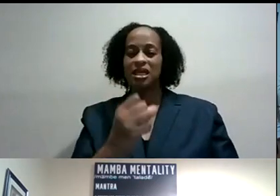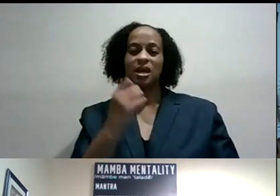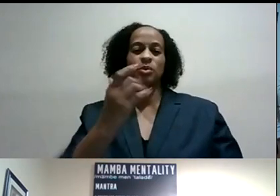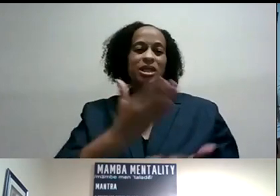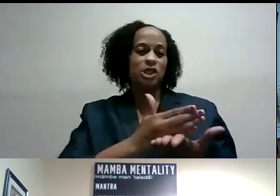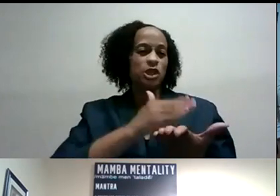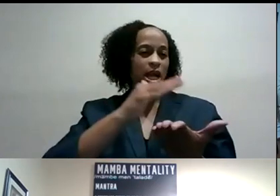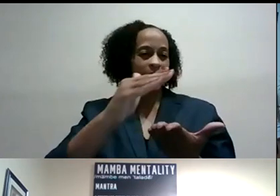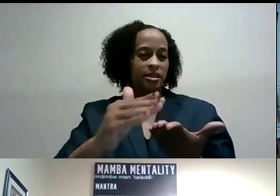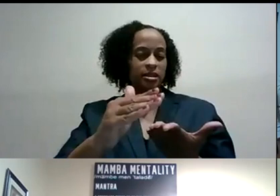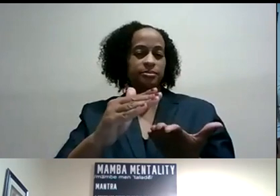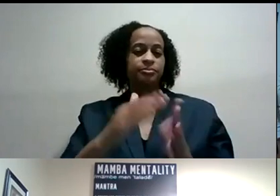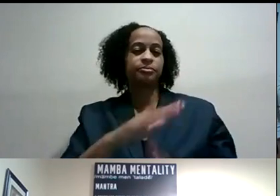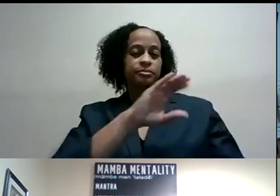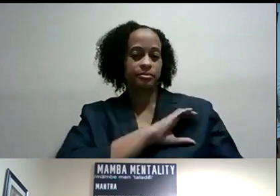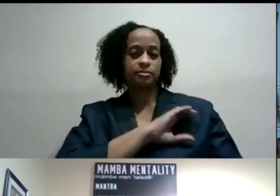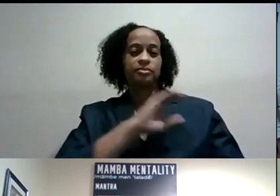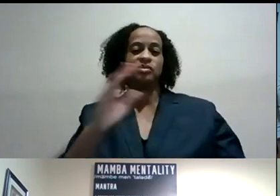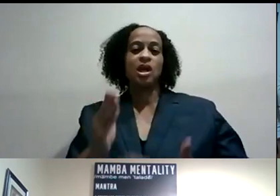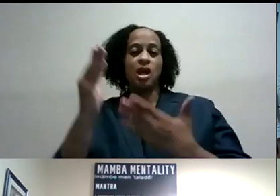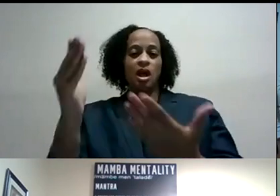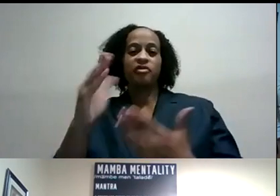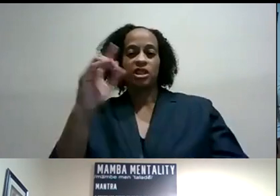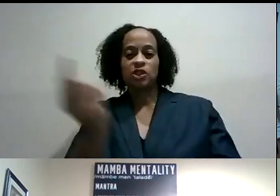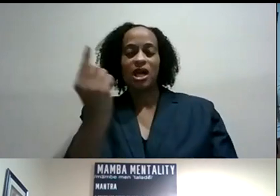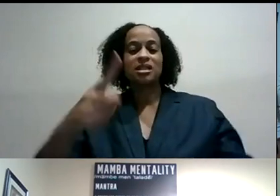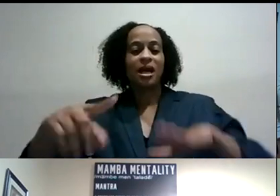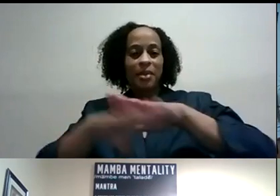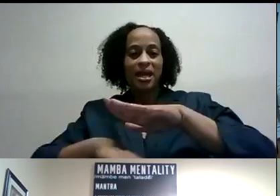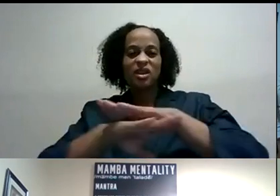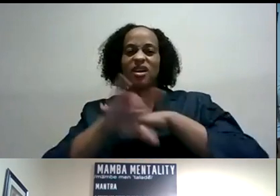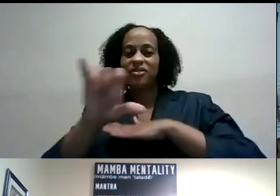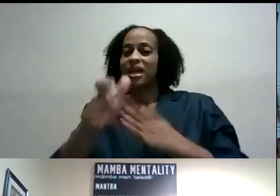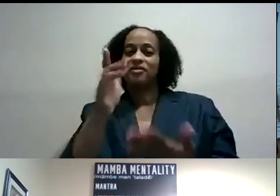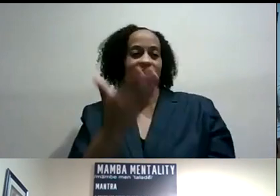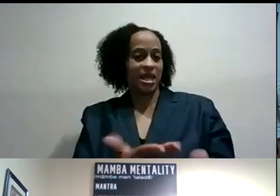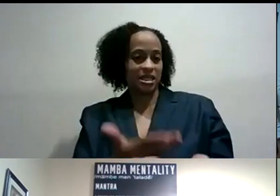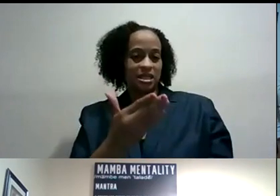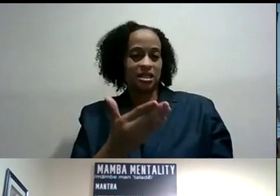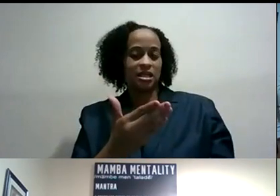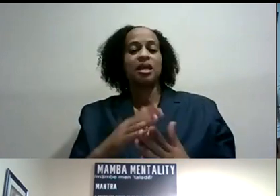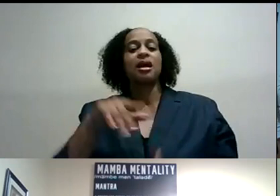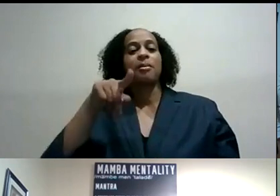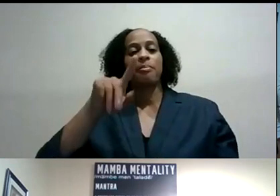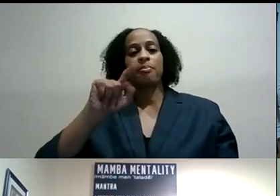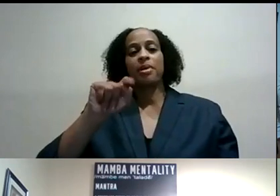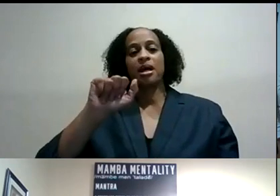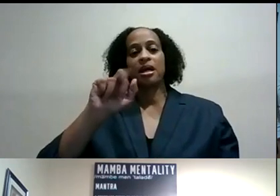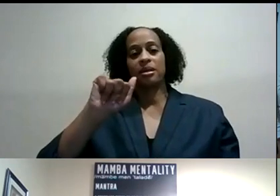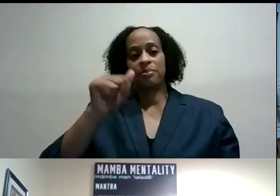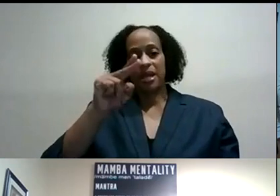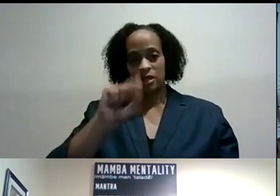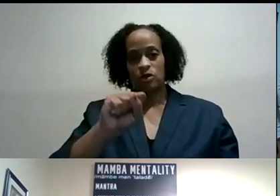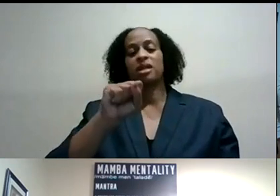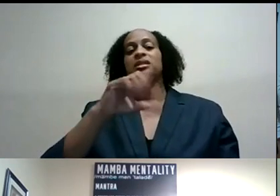reject Cain's offering just based on that fact. But Patriarchs and Prophets brings it